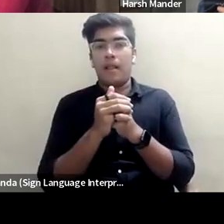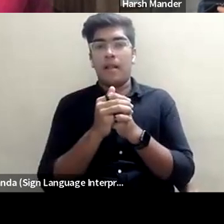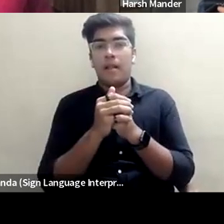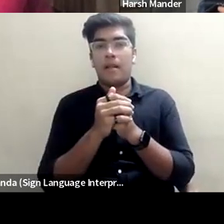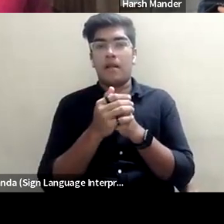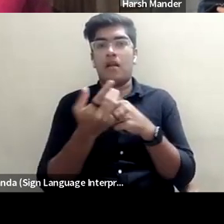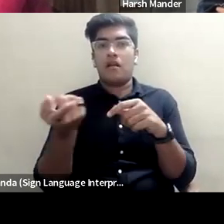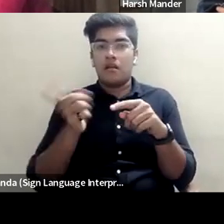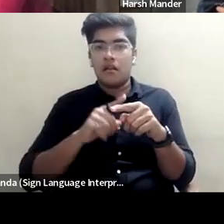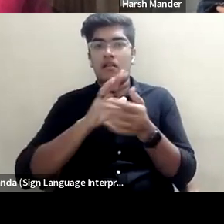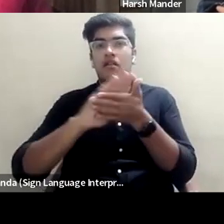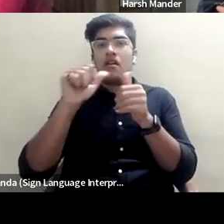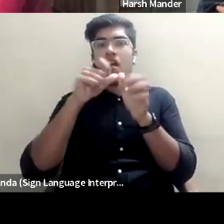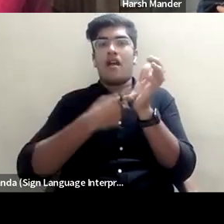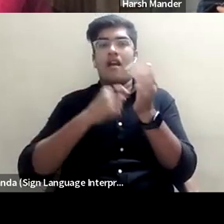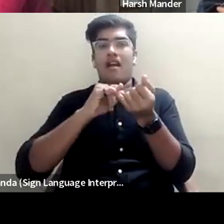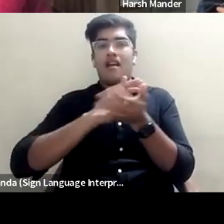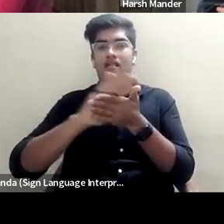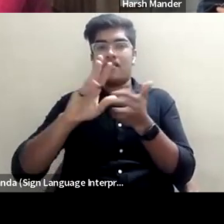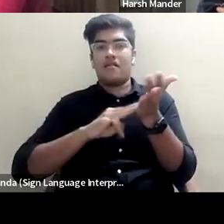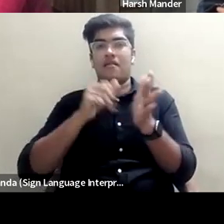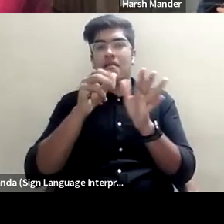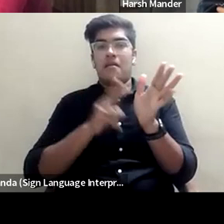Mander has mentioned that